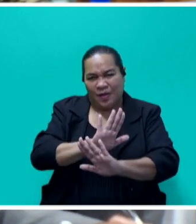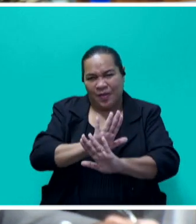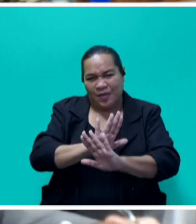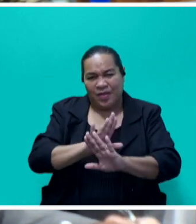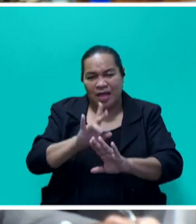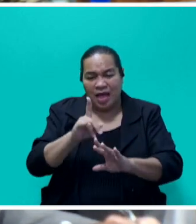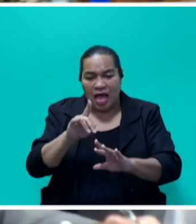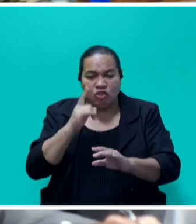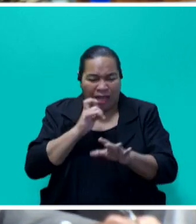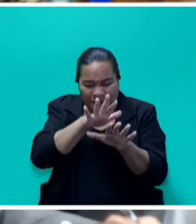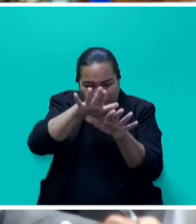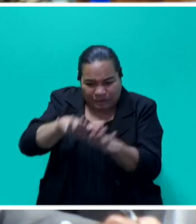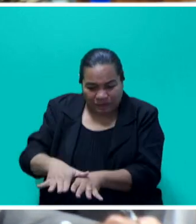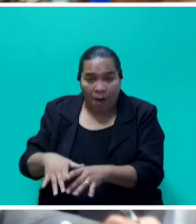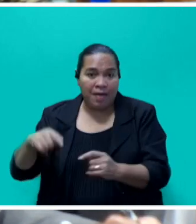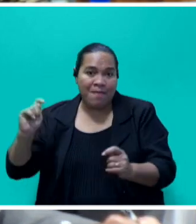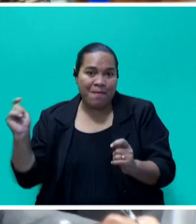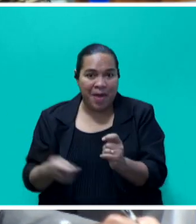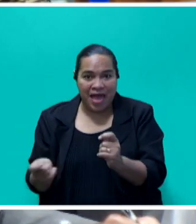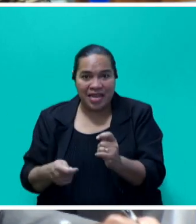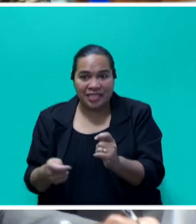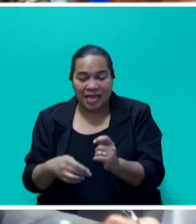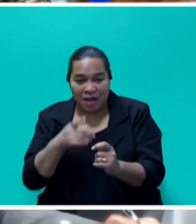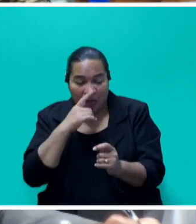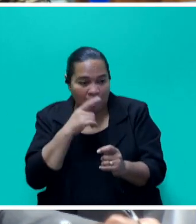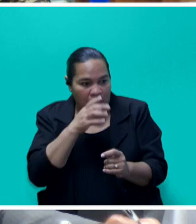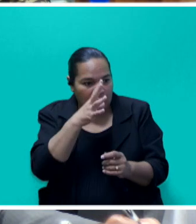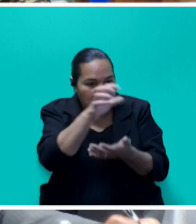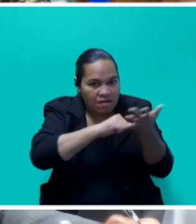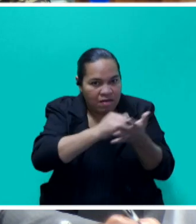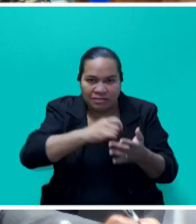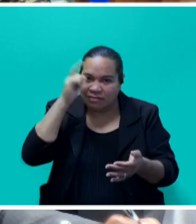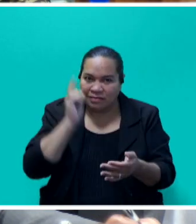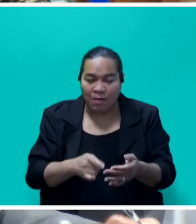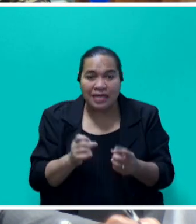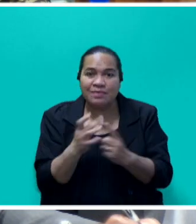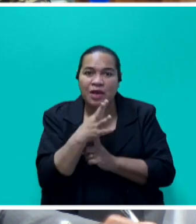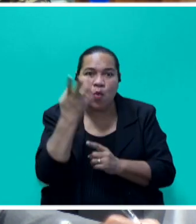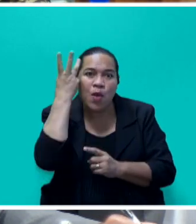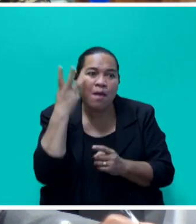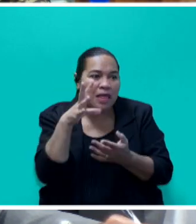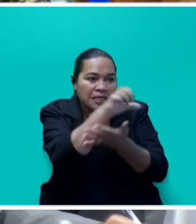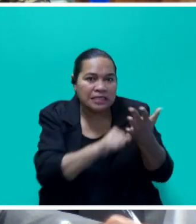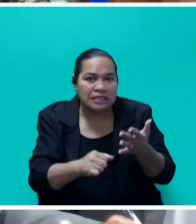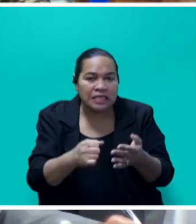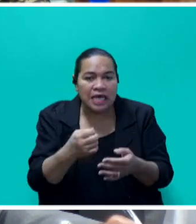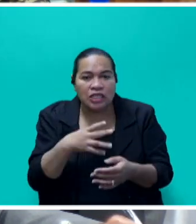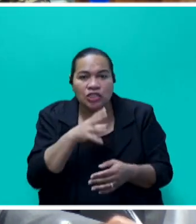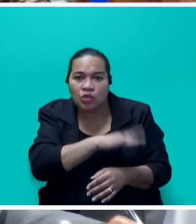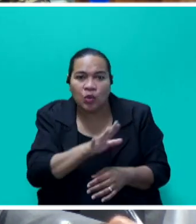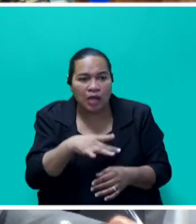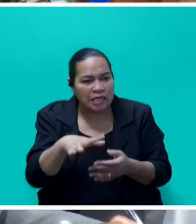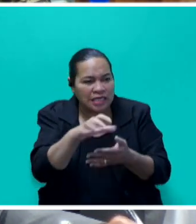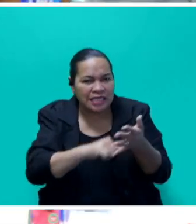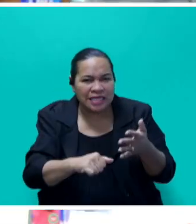and suppress and punish trafficking in persons, especially women and children, or known as